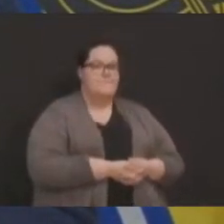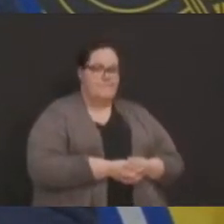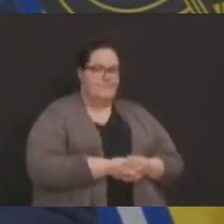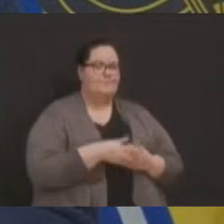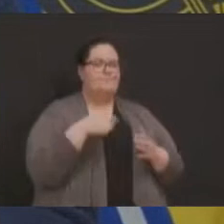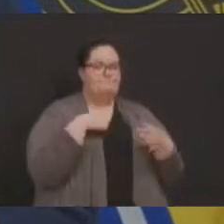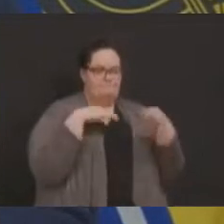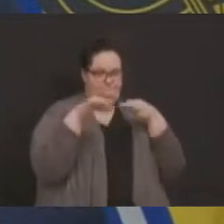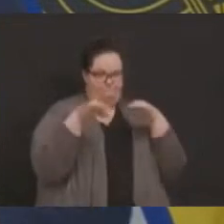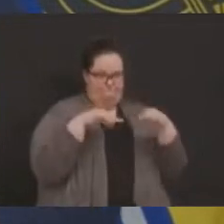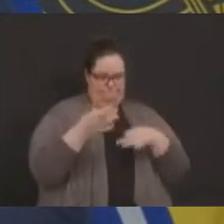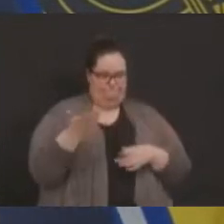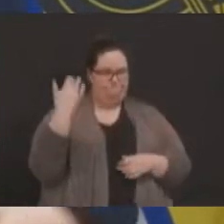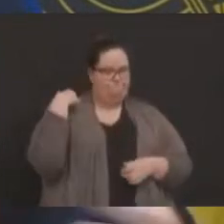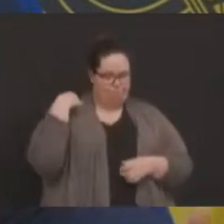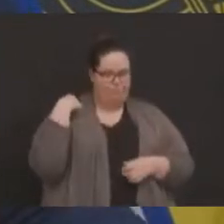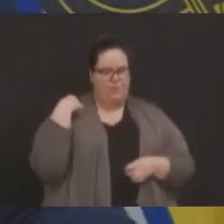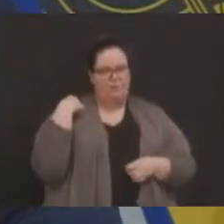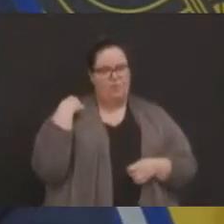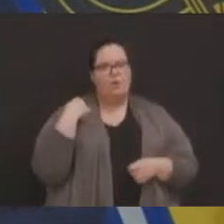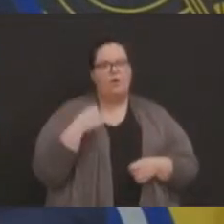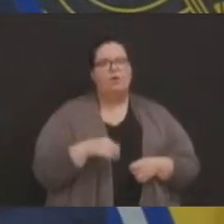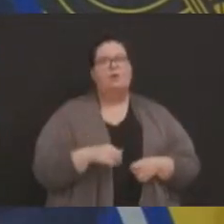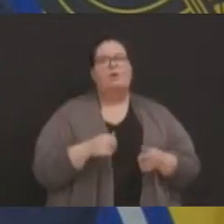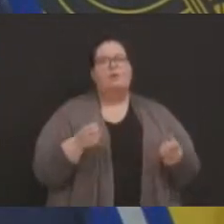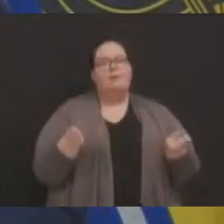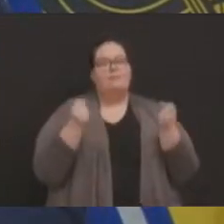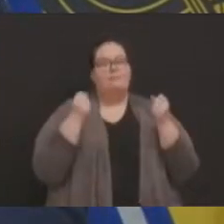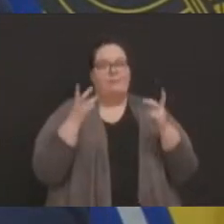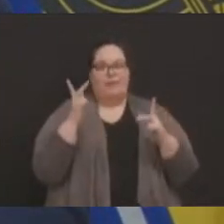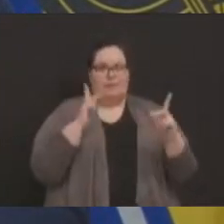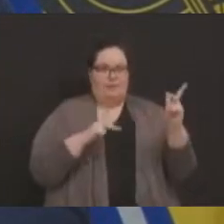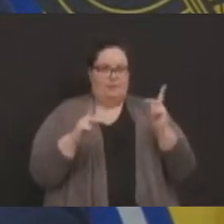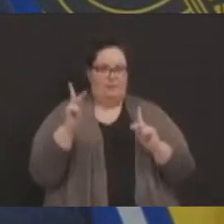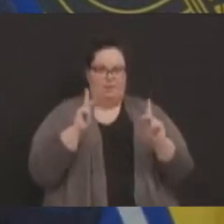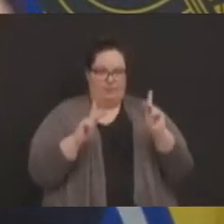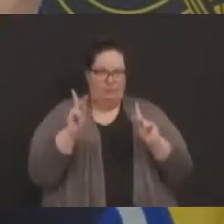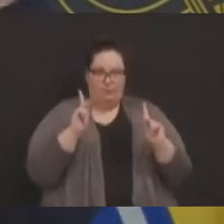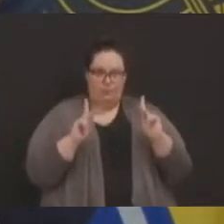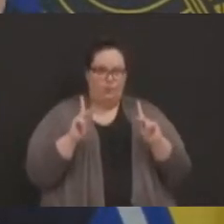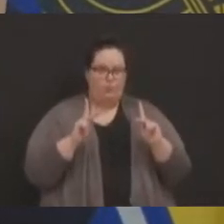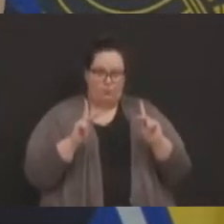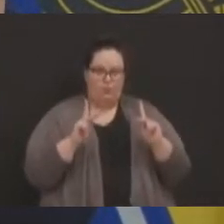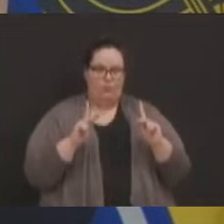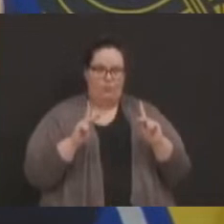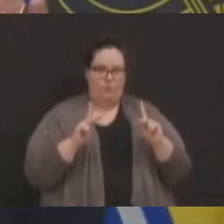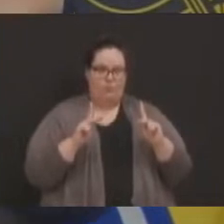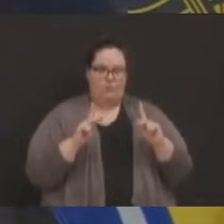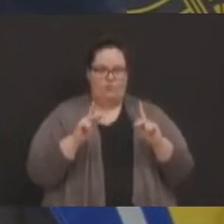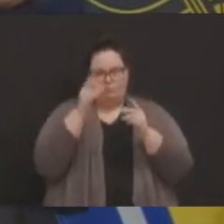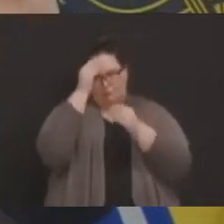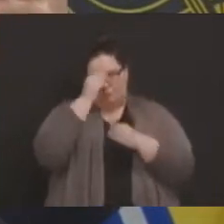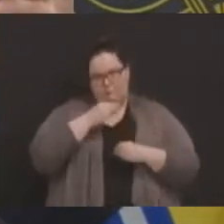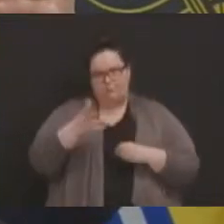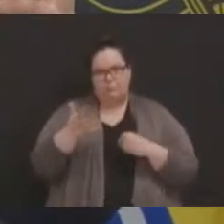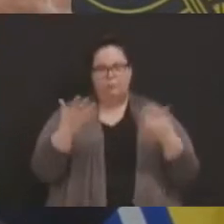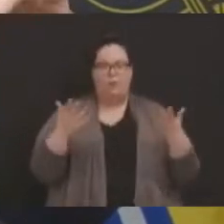by Medicare, and so that's going to take care of one group that you've asked about, and so they're going to be coming in a